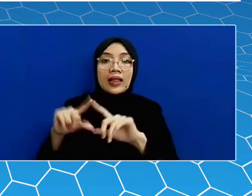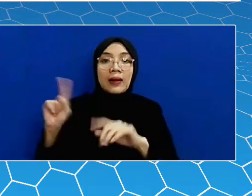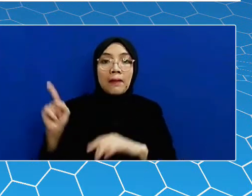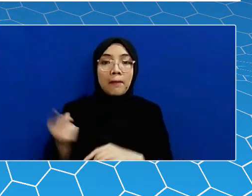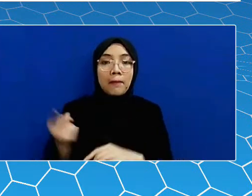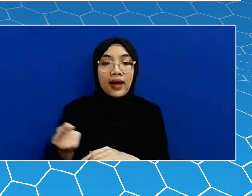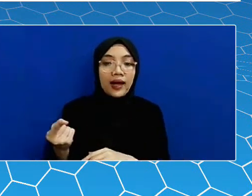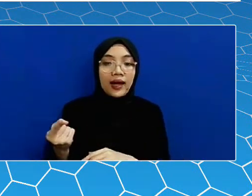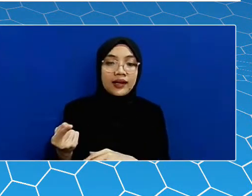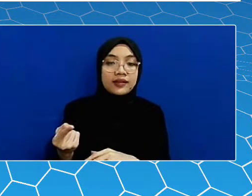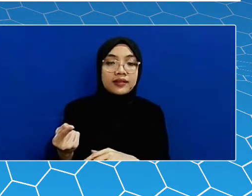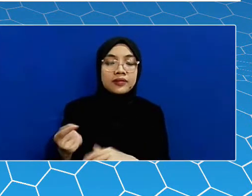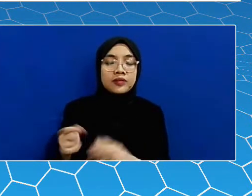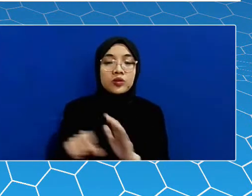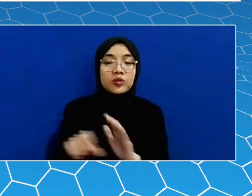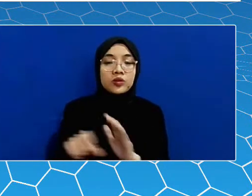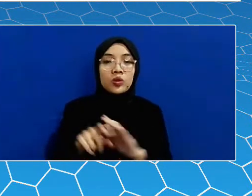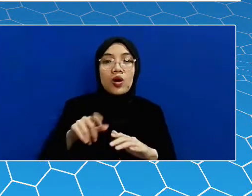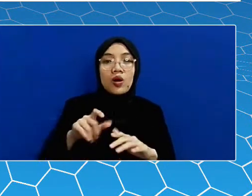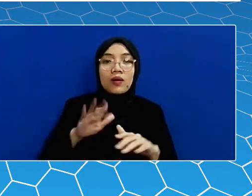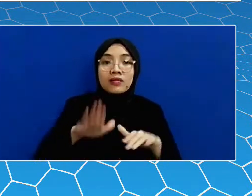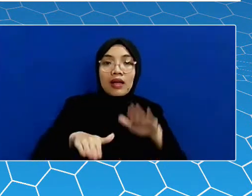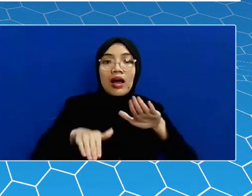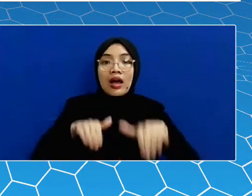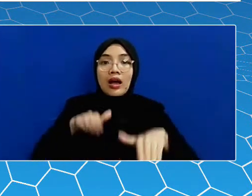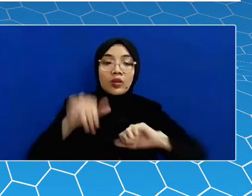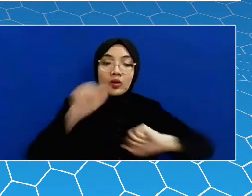also nighttime oxygen saturations.